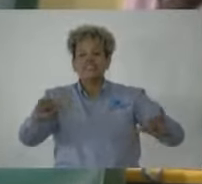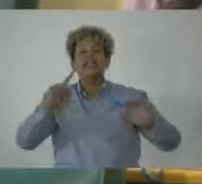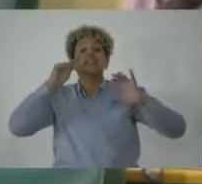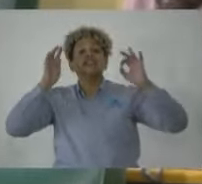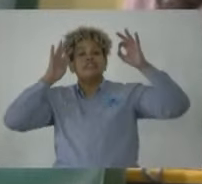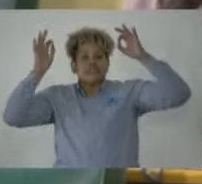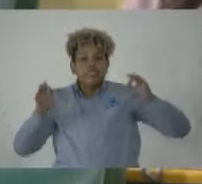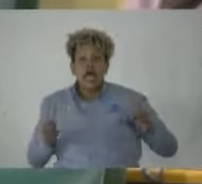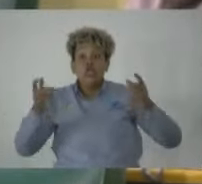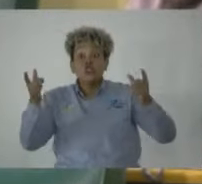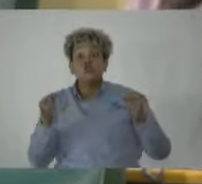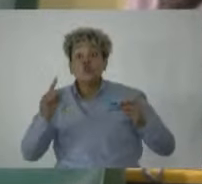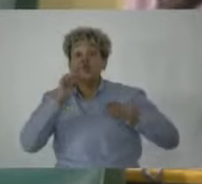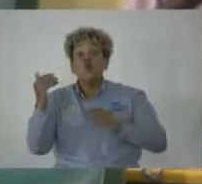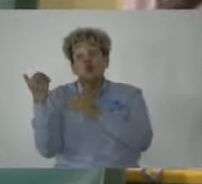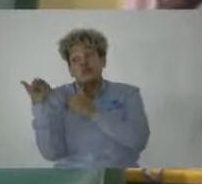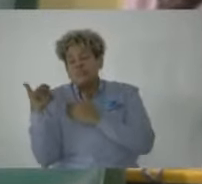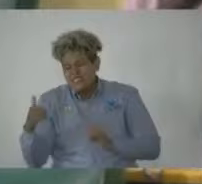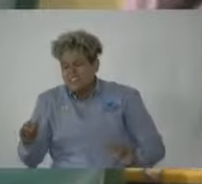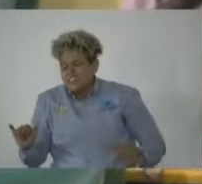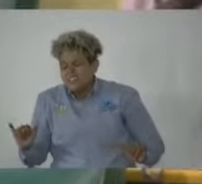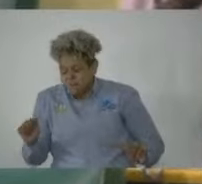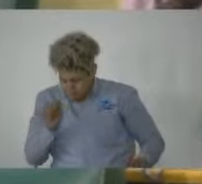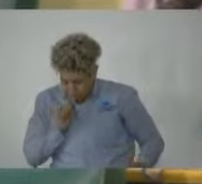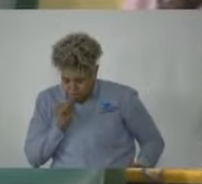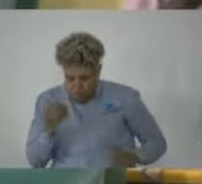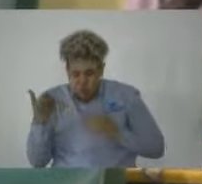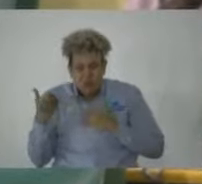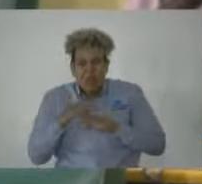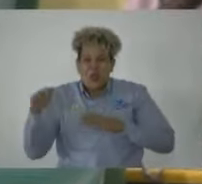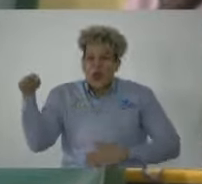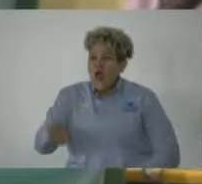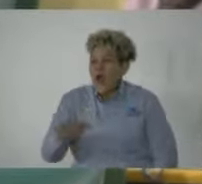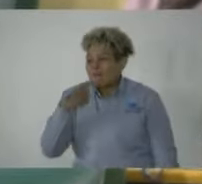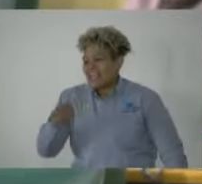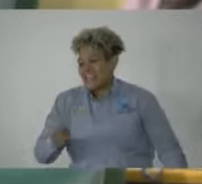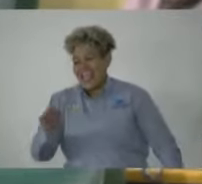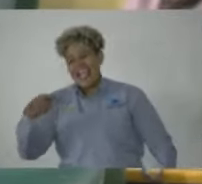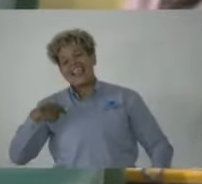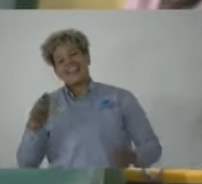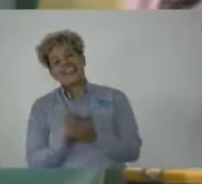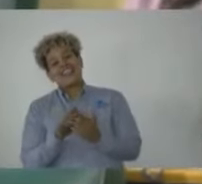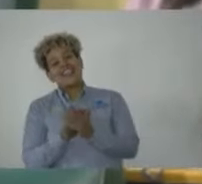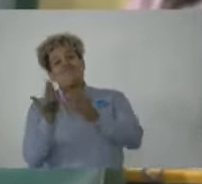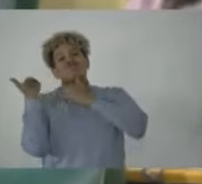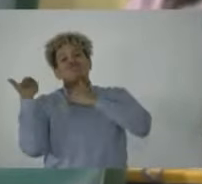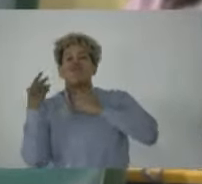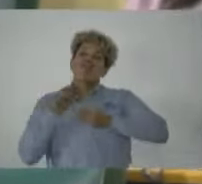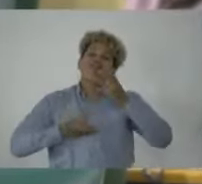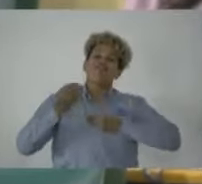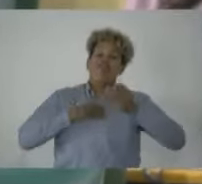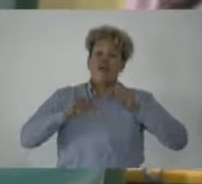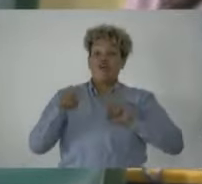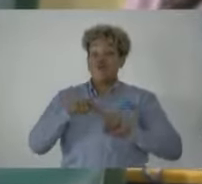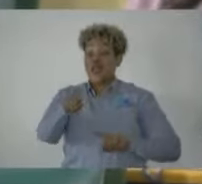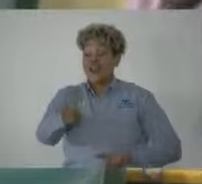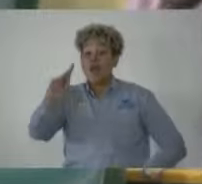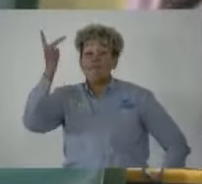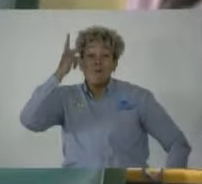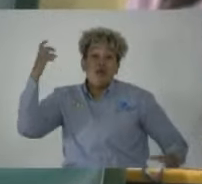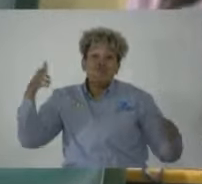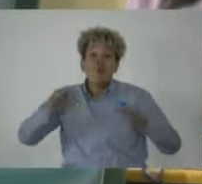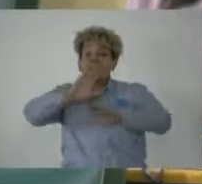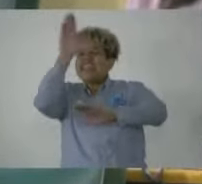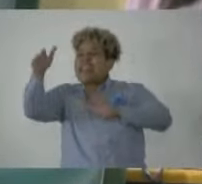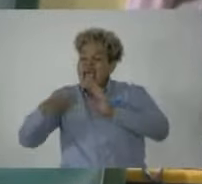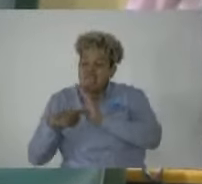decide to do the responsible thing. So don't come here and tell anyone about fiscal responsibility when your party has never